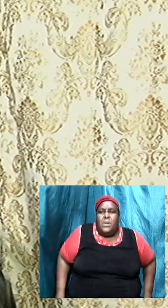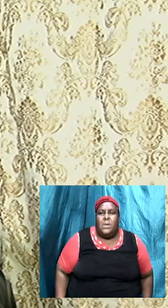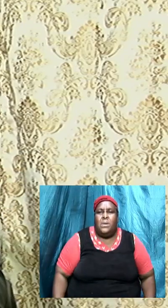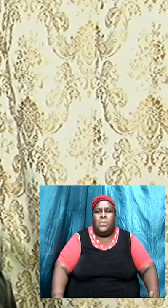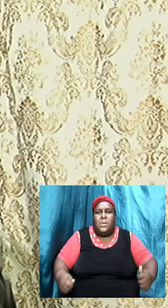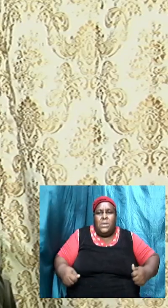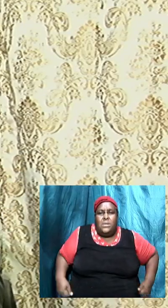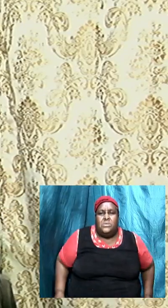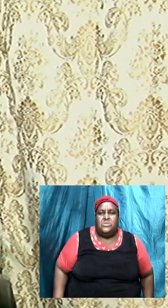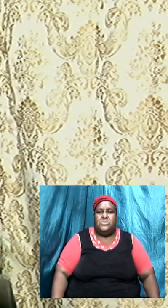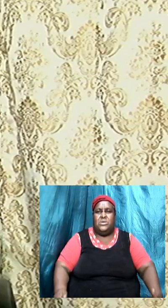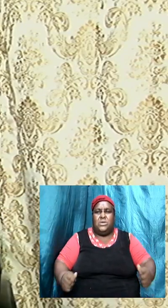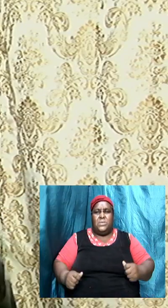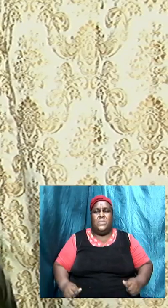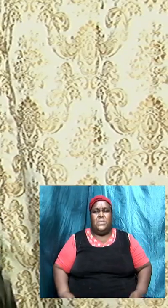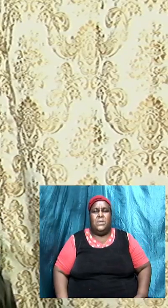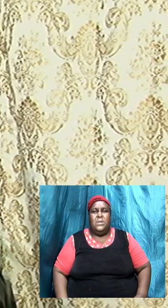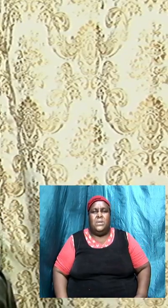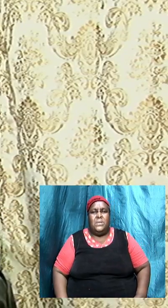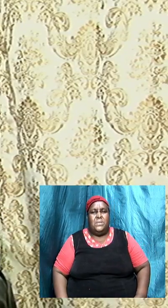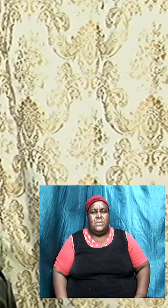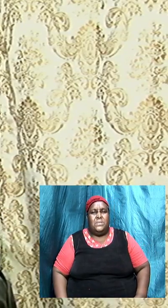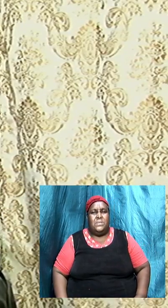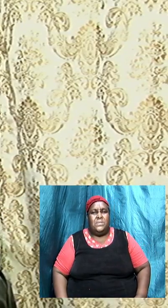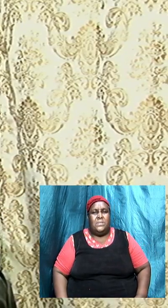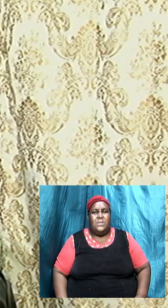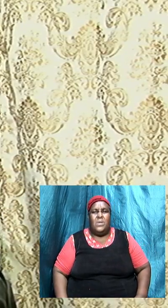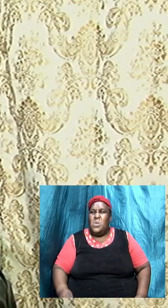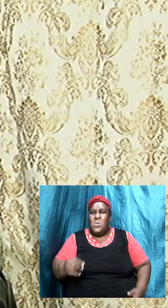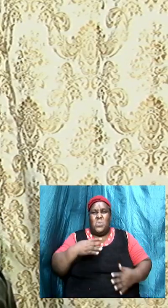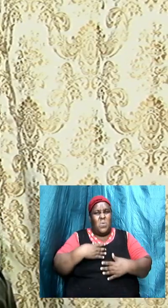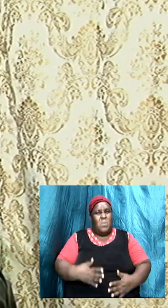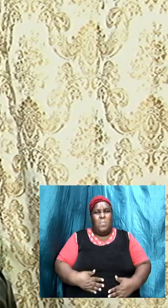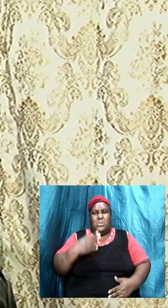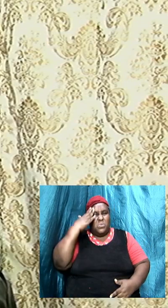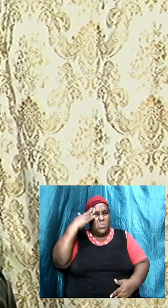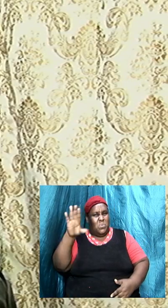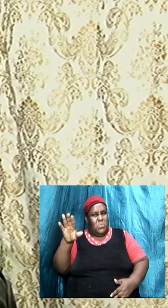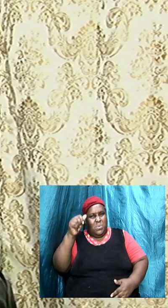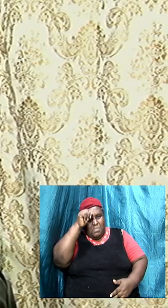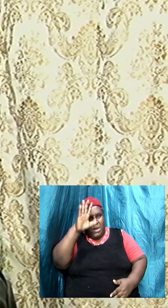the convocation, in a wheelchair. Nobody don't know him from Adams.